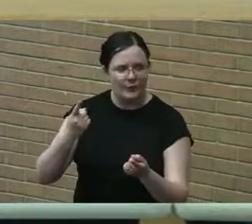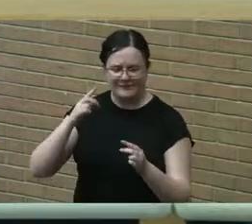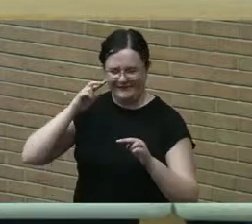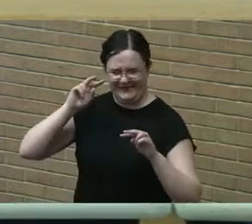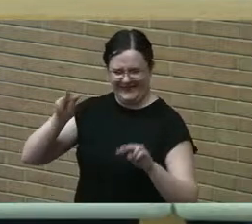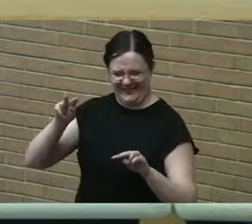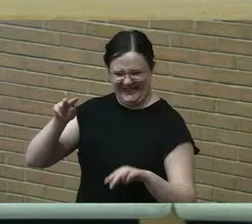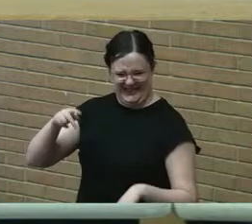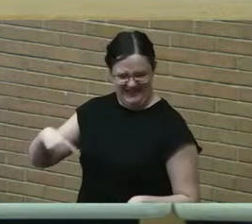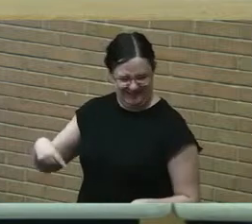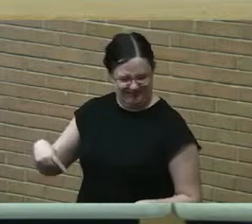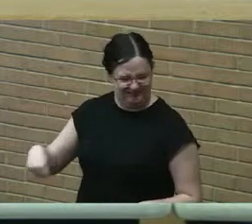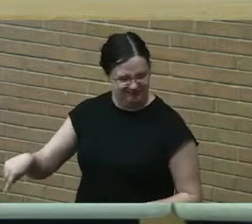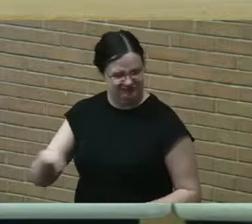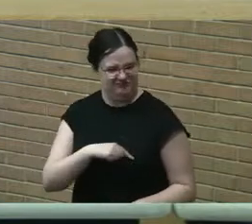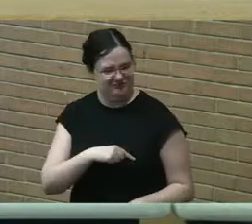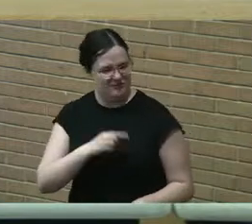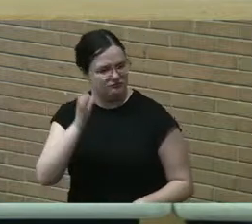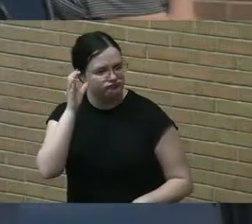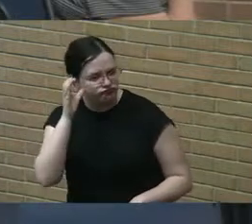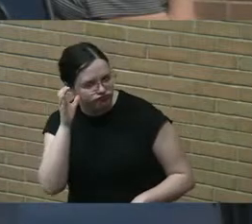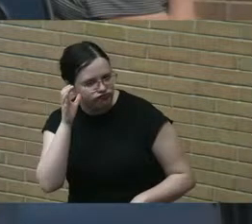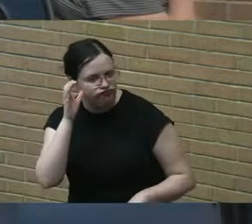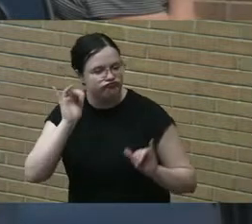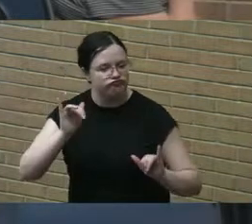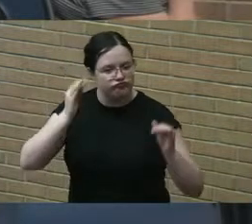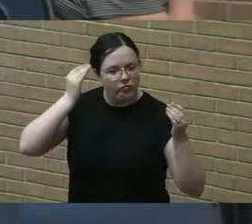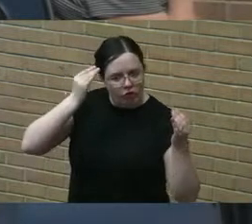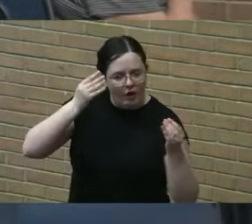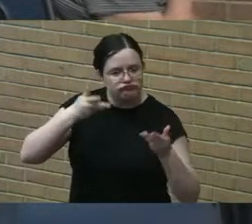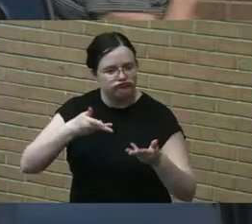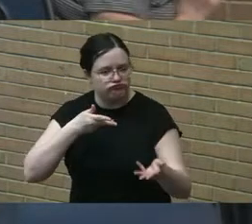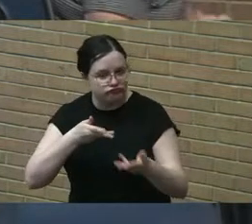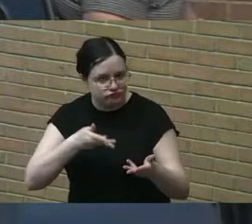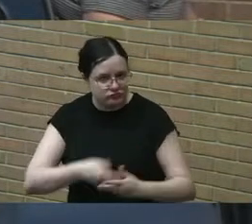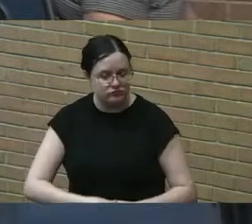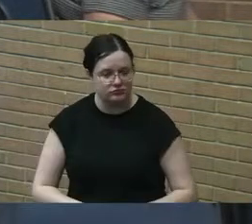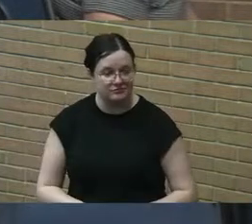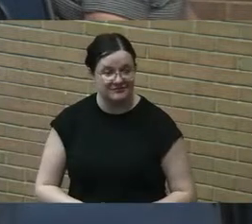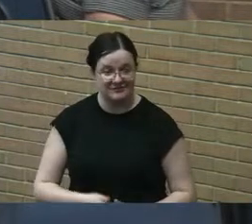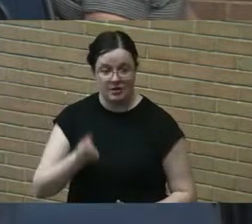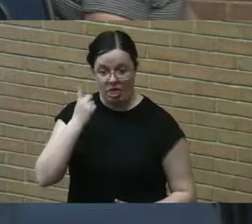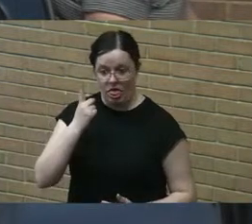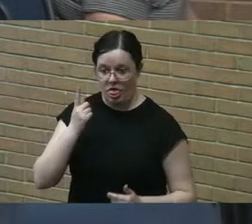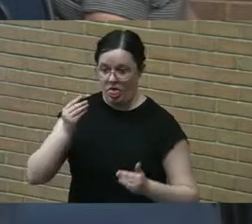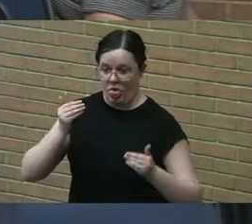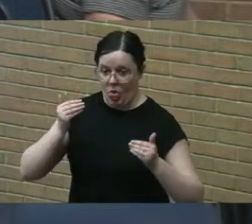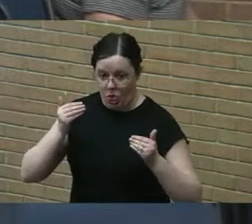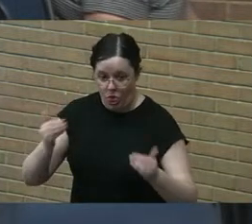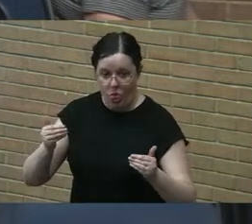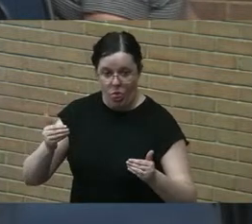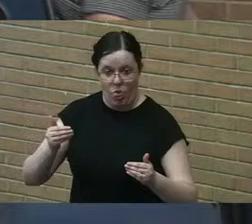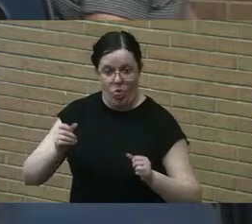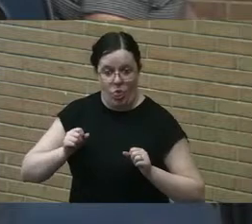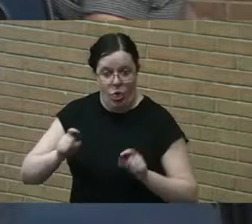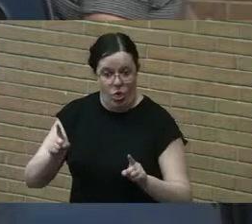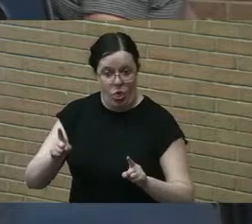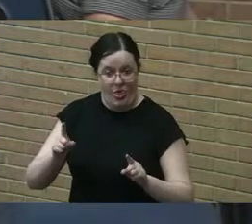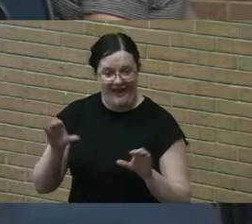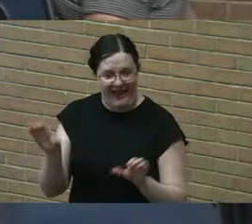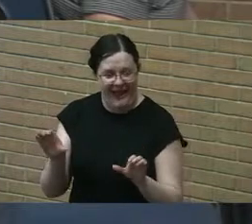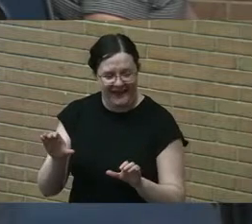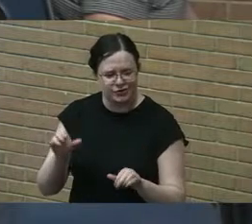listening and engagement with you, but acting irresponsibly, acting